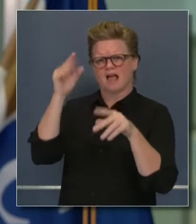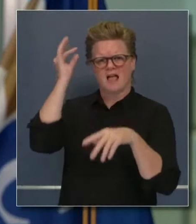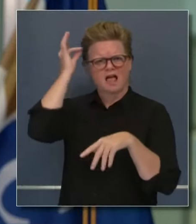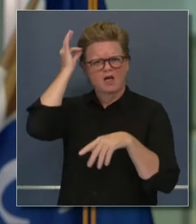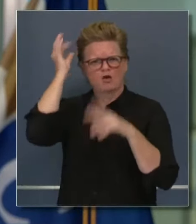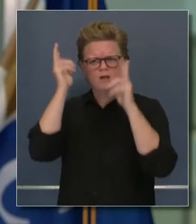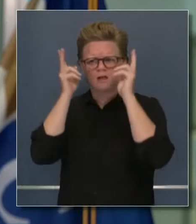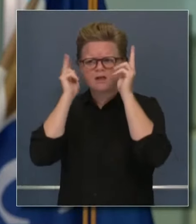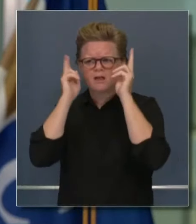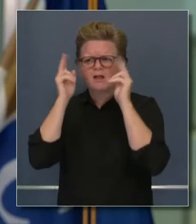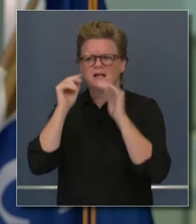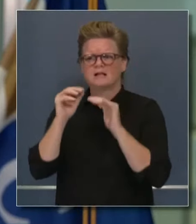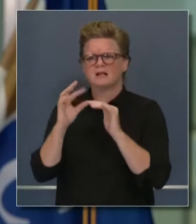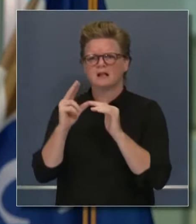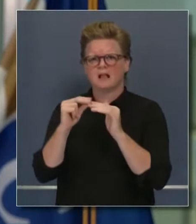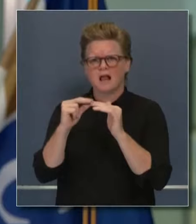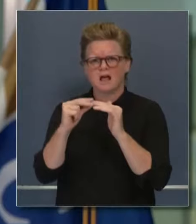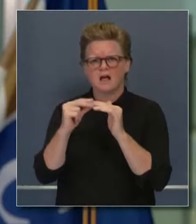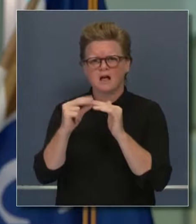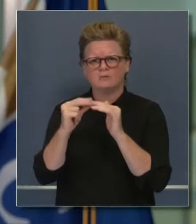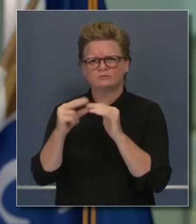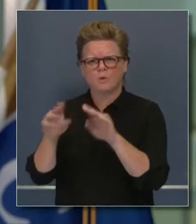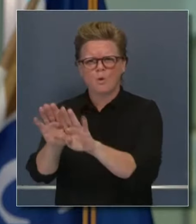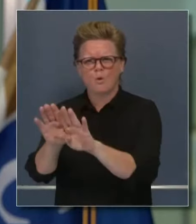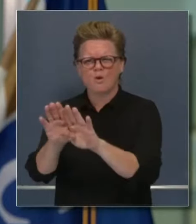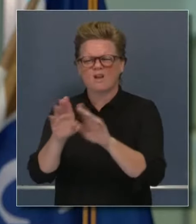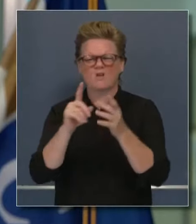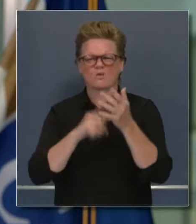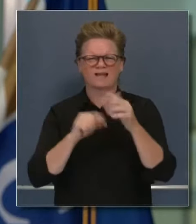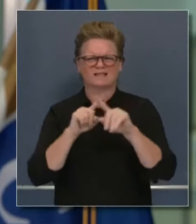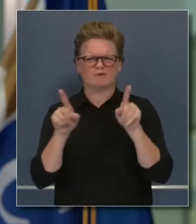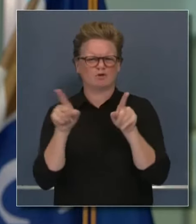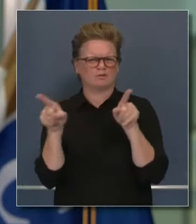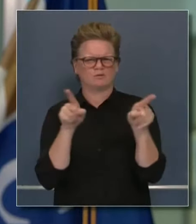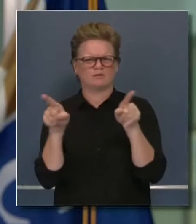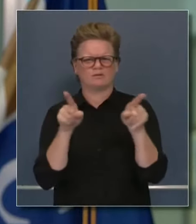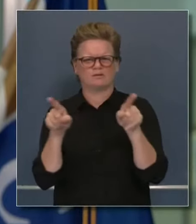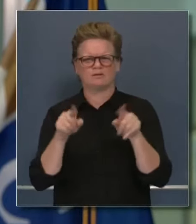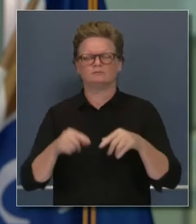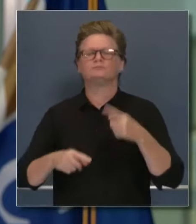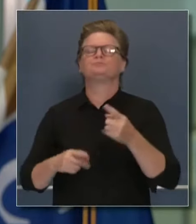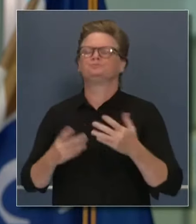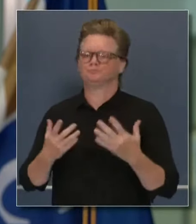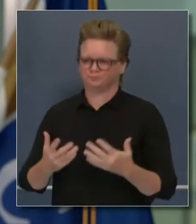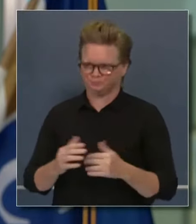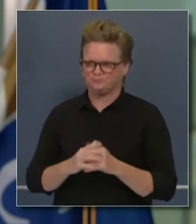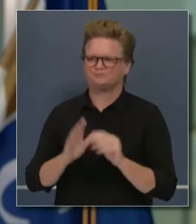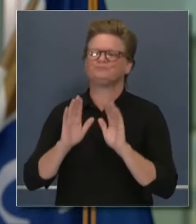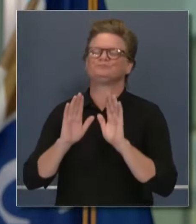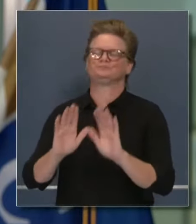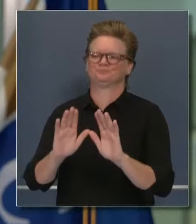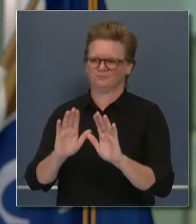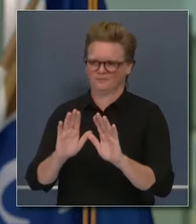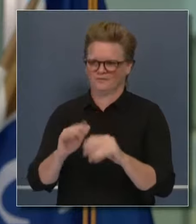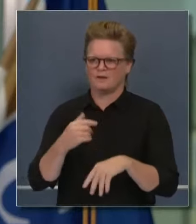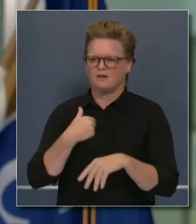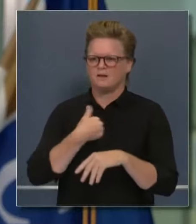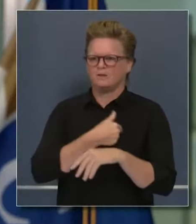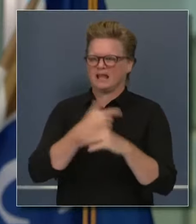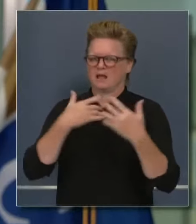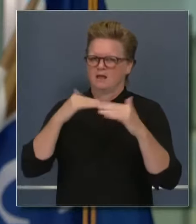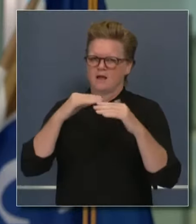same board within the state? Yeah, so I'll ask Mark Gallagher to come back up because we went through a very comprehensive, very